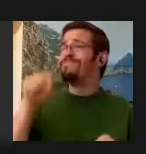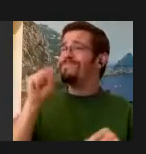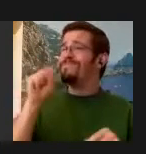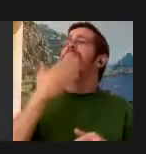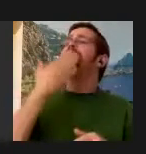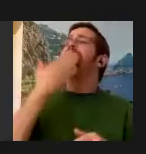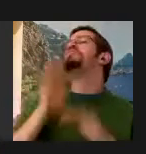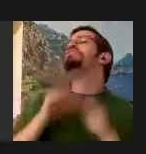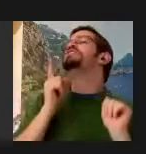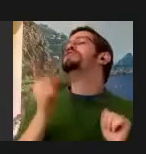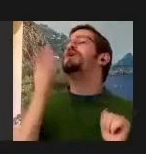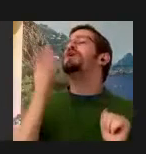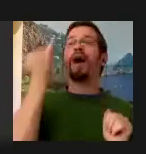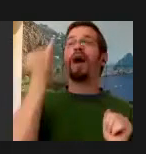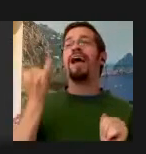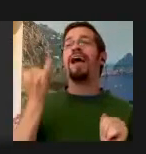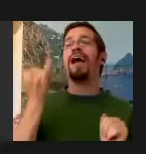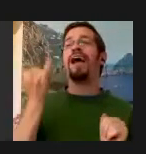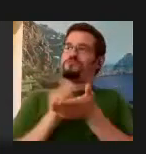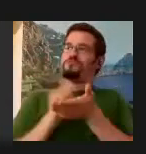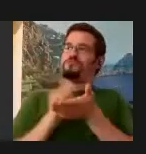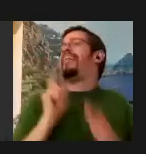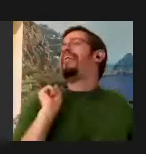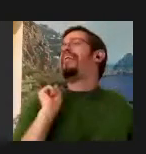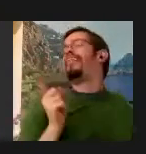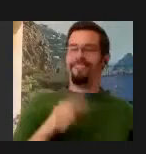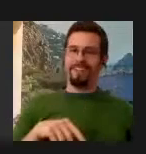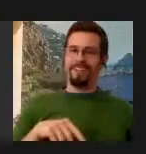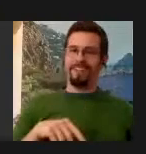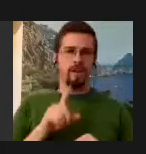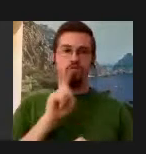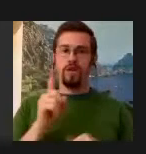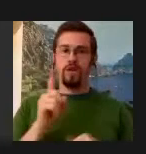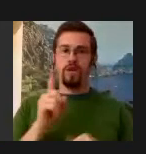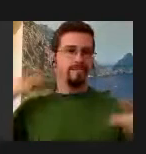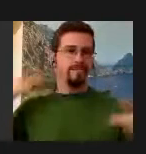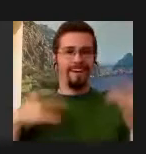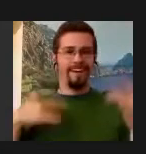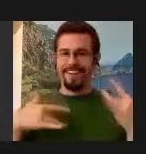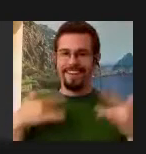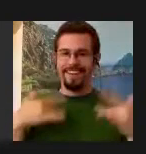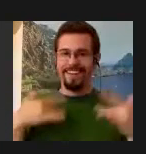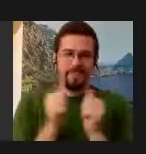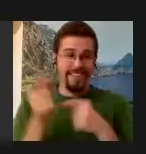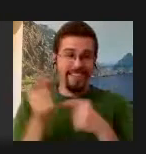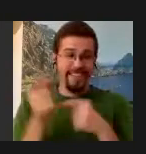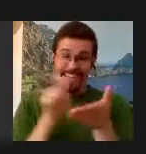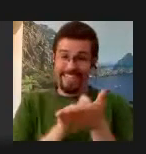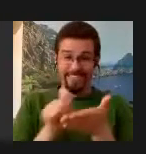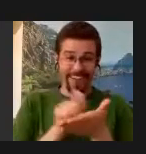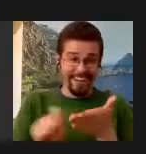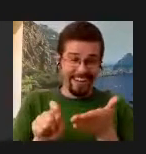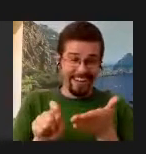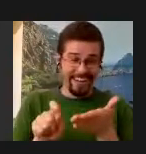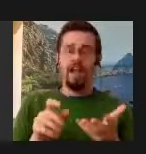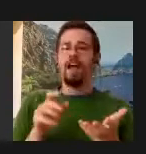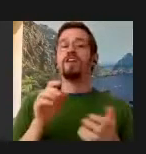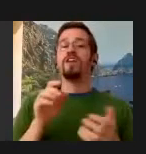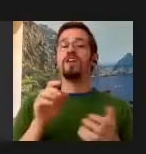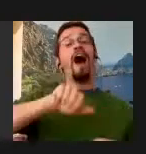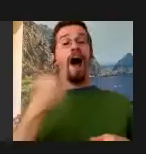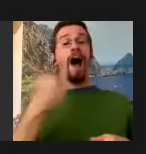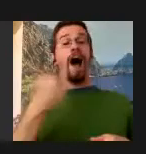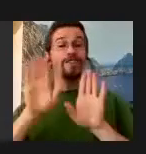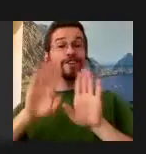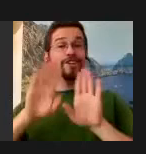you because we are using sign writing." And so they were really excited using this sign writing. And so the other children, they